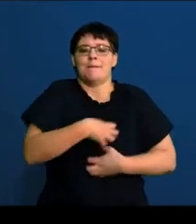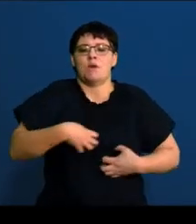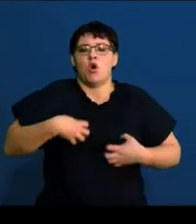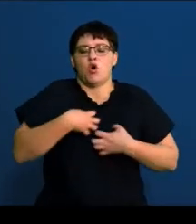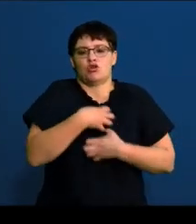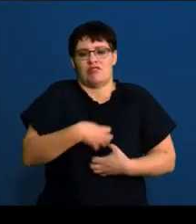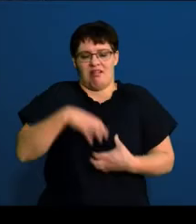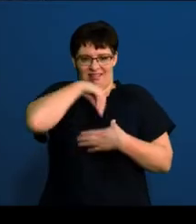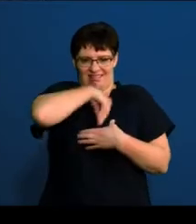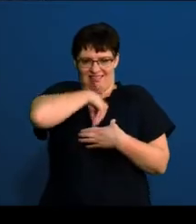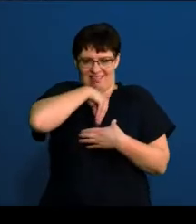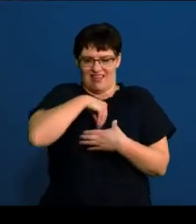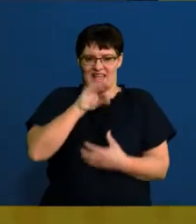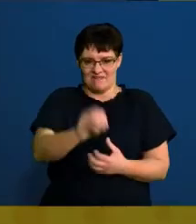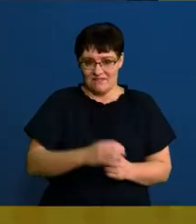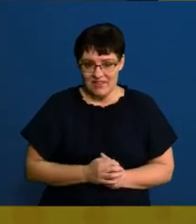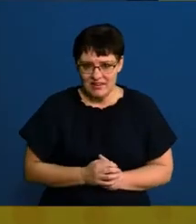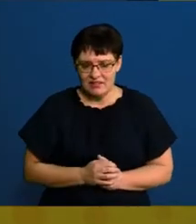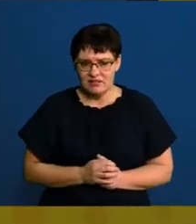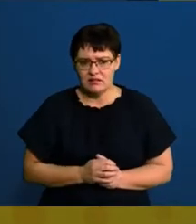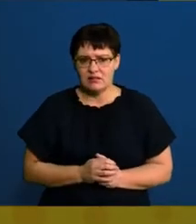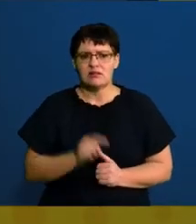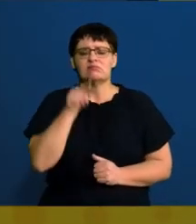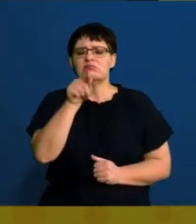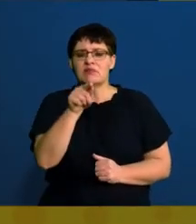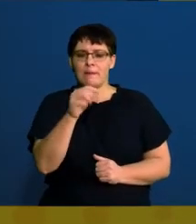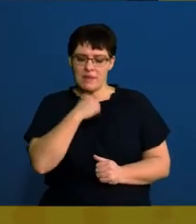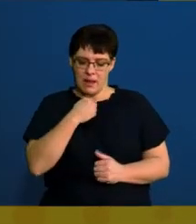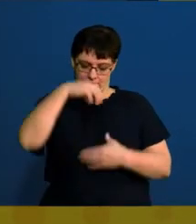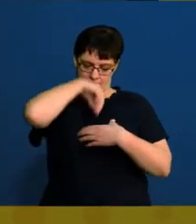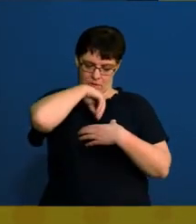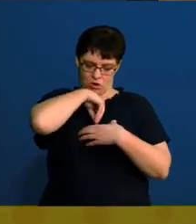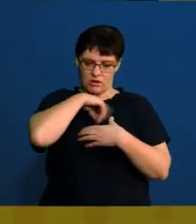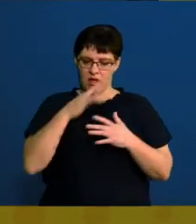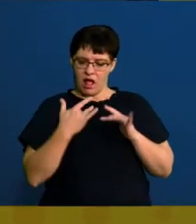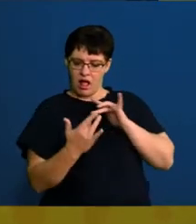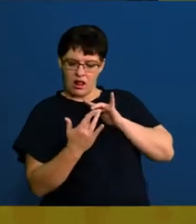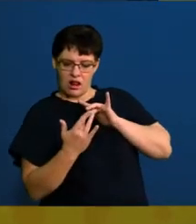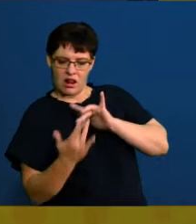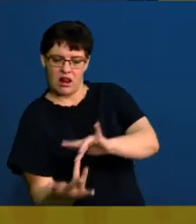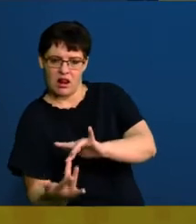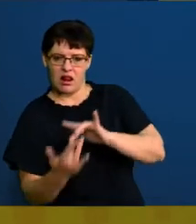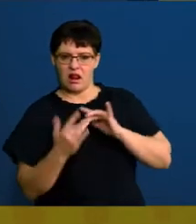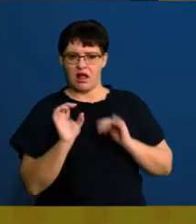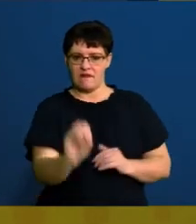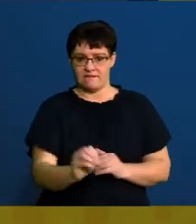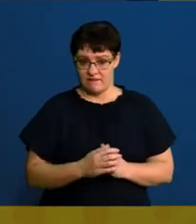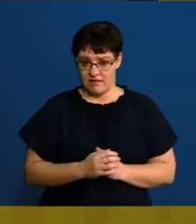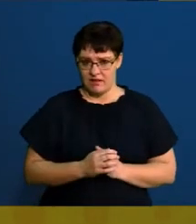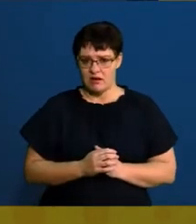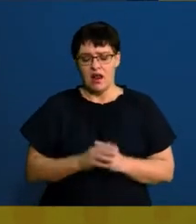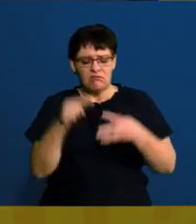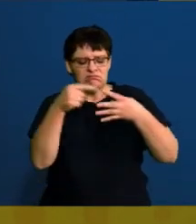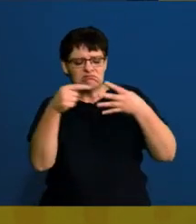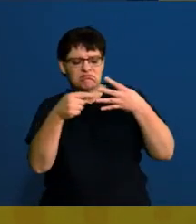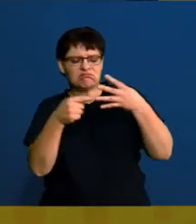appeal. So the emotional appeal is where it obviously appeals to your emotion. And there are many, many different things we can look at